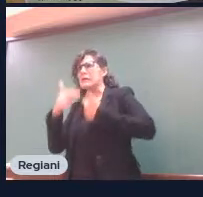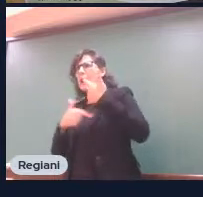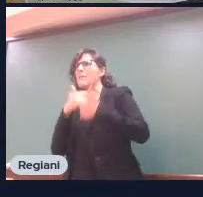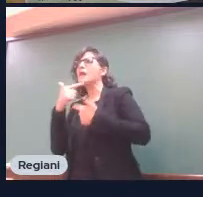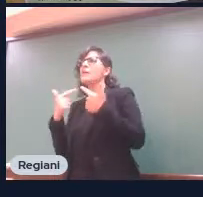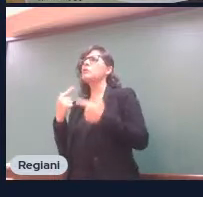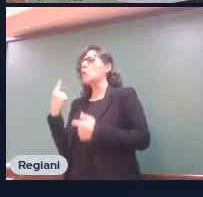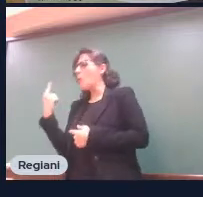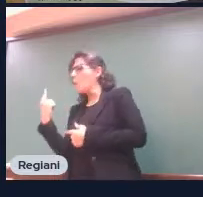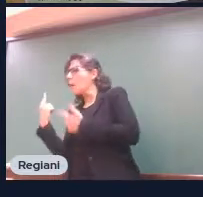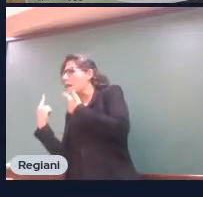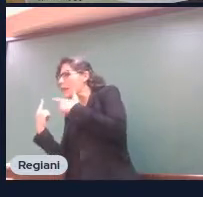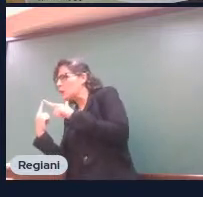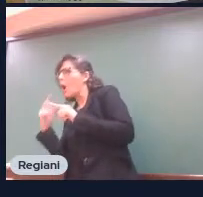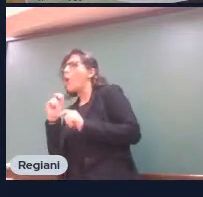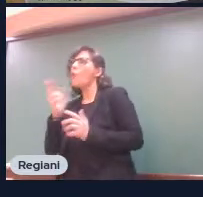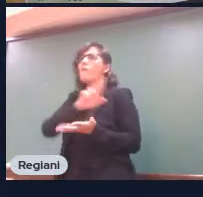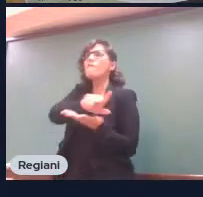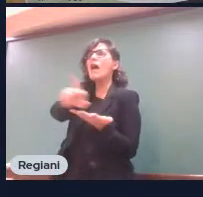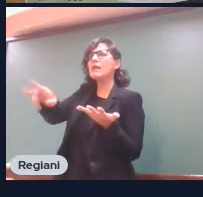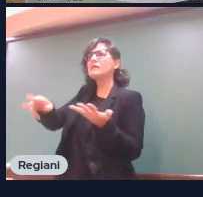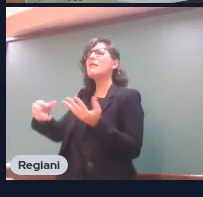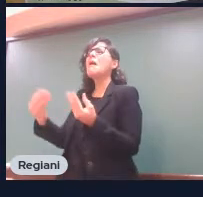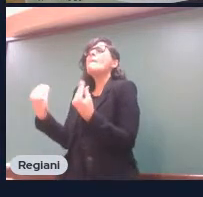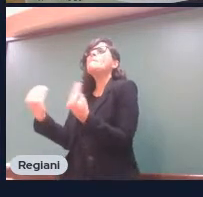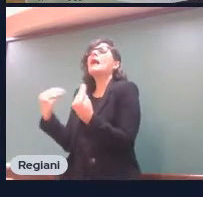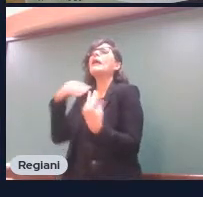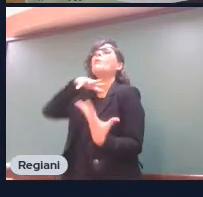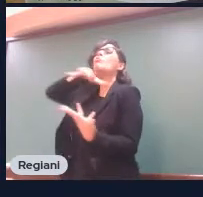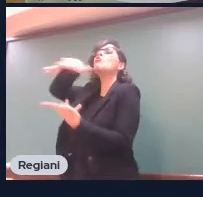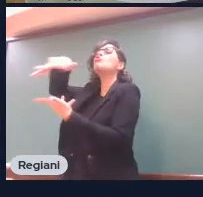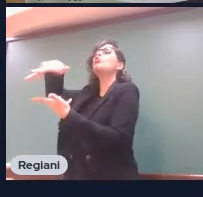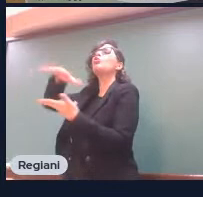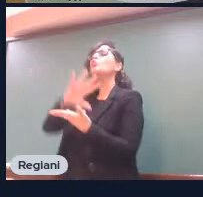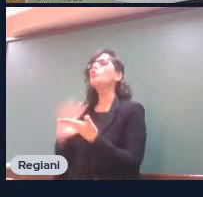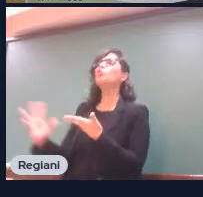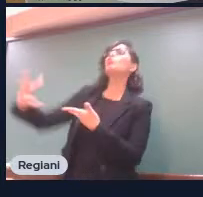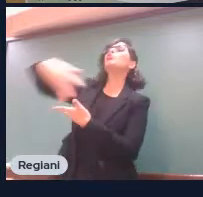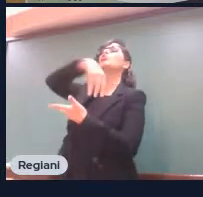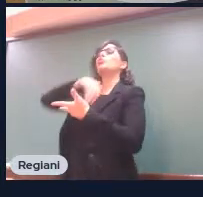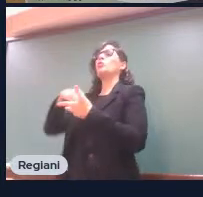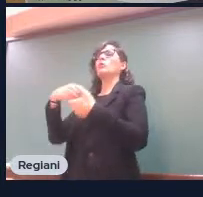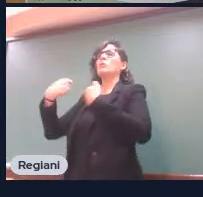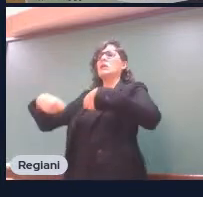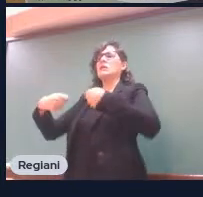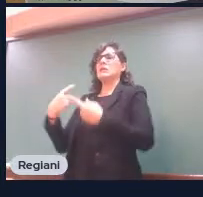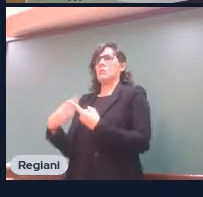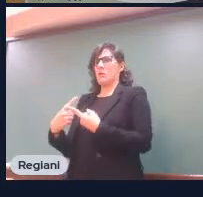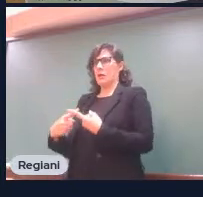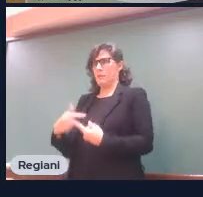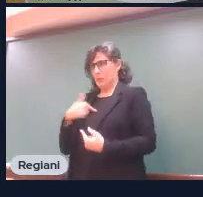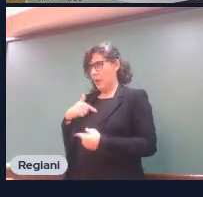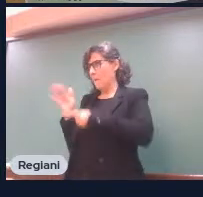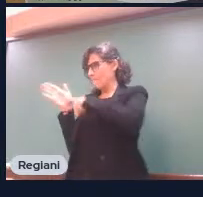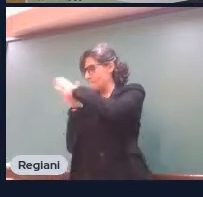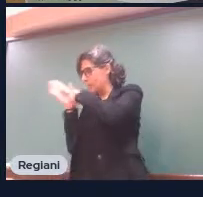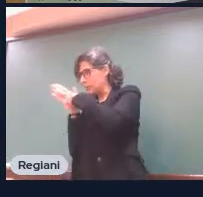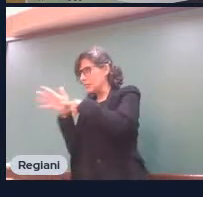few languages, but why try to cover the whole world? Well, I'm actually not just a lexicographer, nor